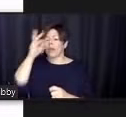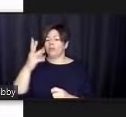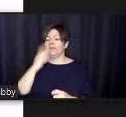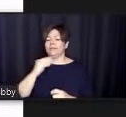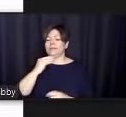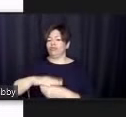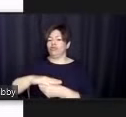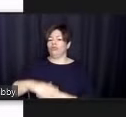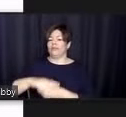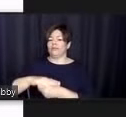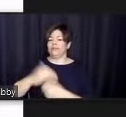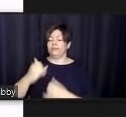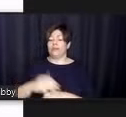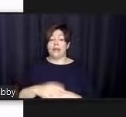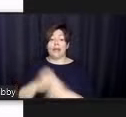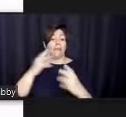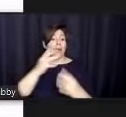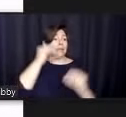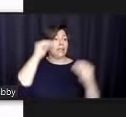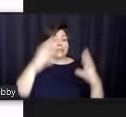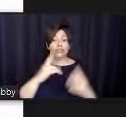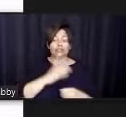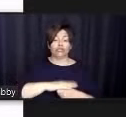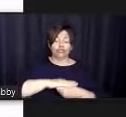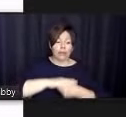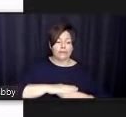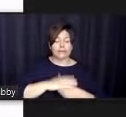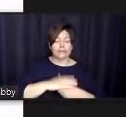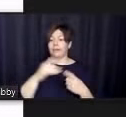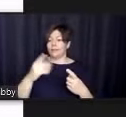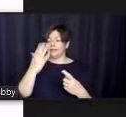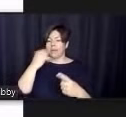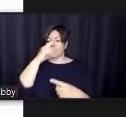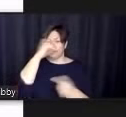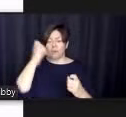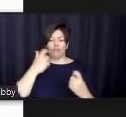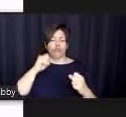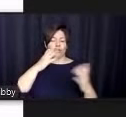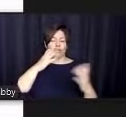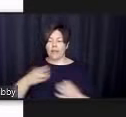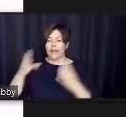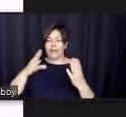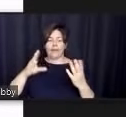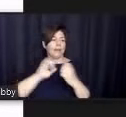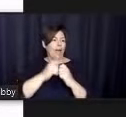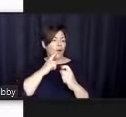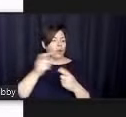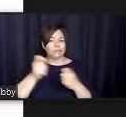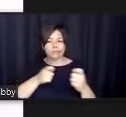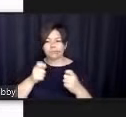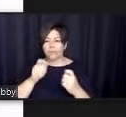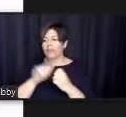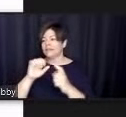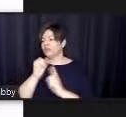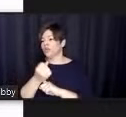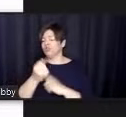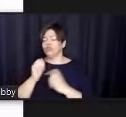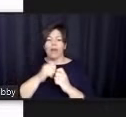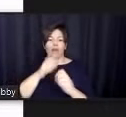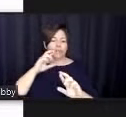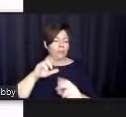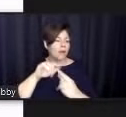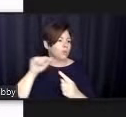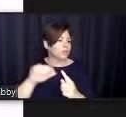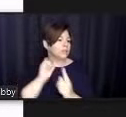this. And many teachers are stressed because we spent the summer coming up with plans of how we are going to deal with this and how we're going to respond to this.